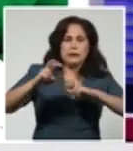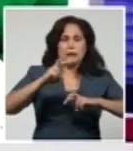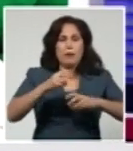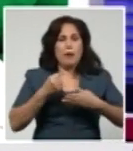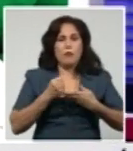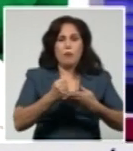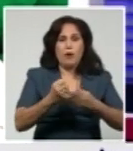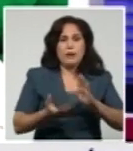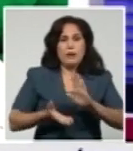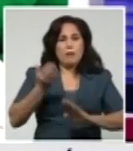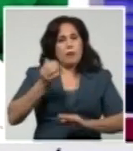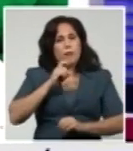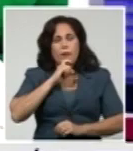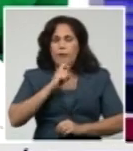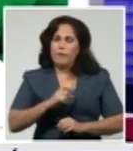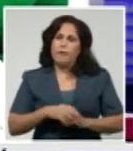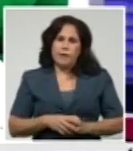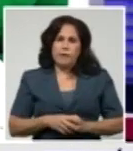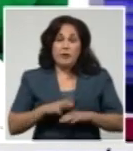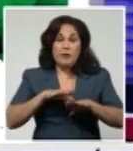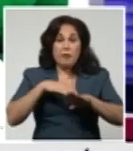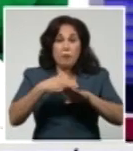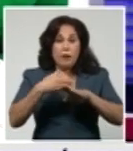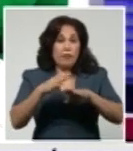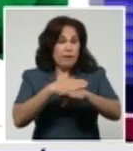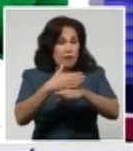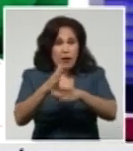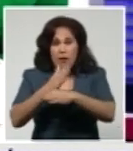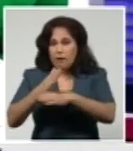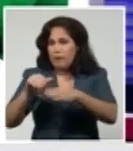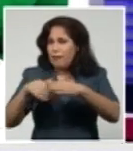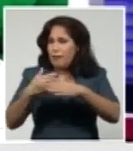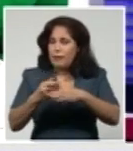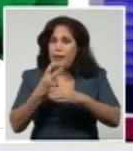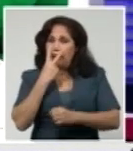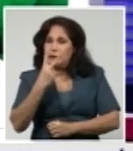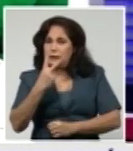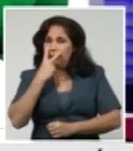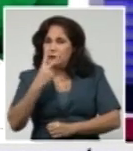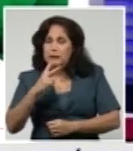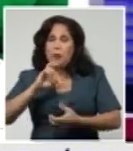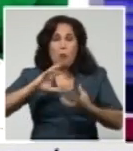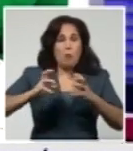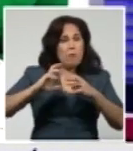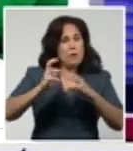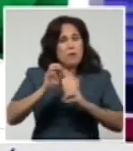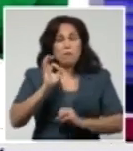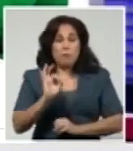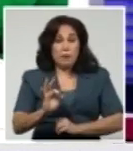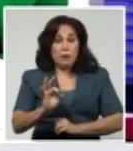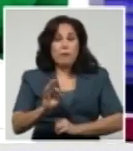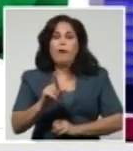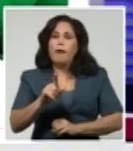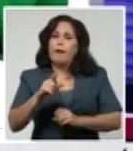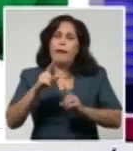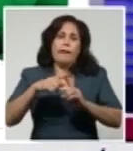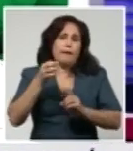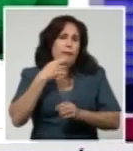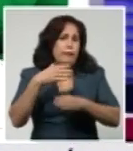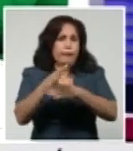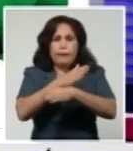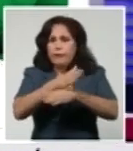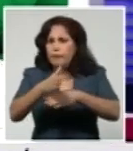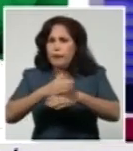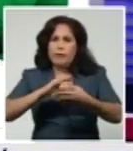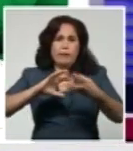However, after days of complications, and despite the best efforts of our healthcare professionals, the patient